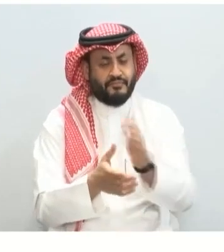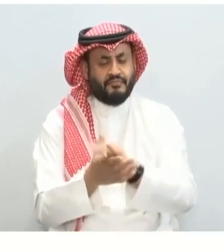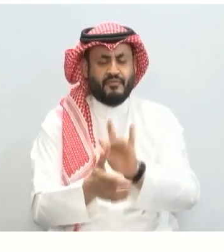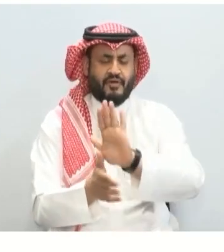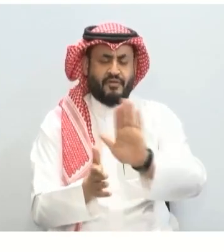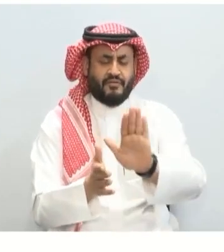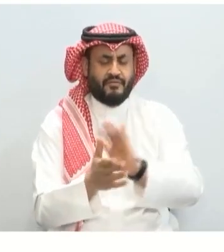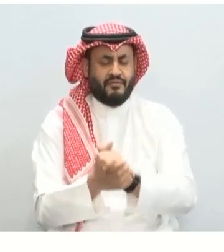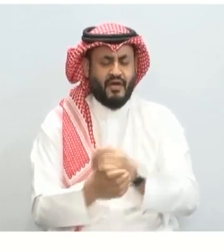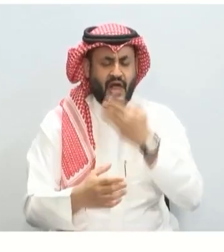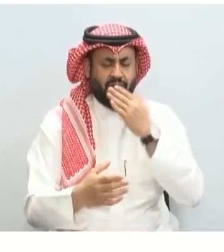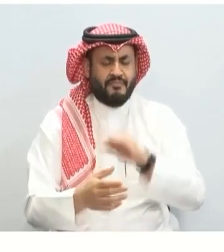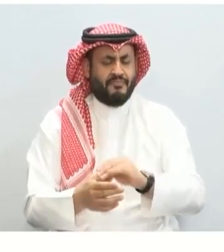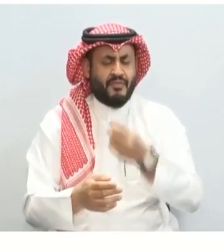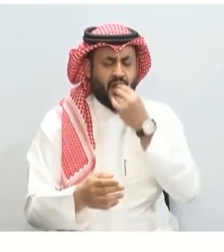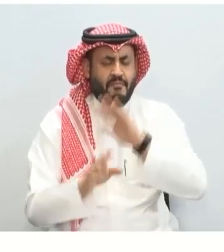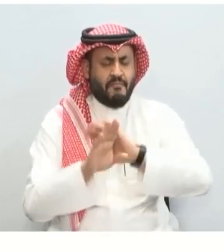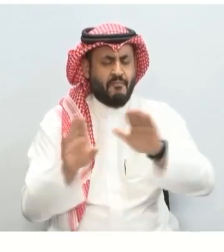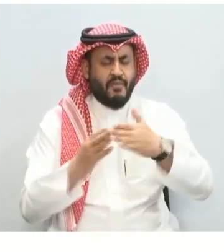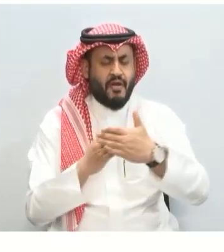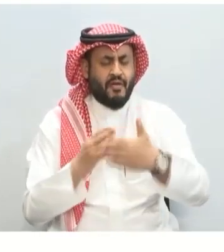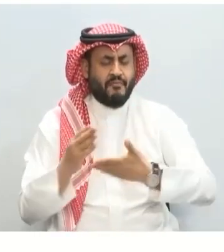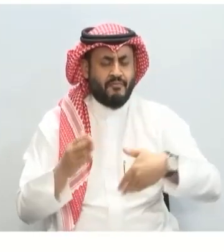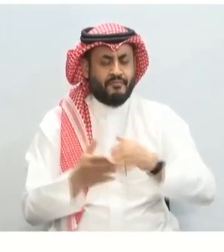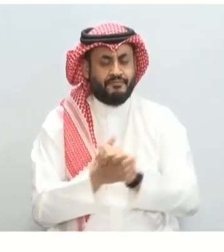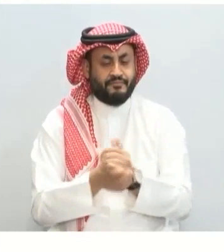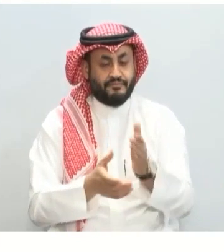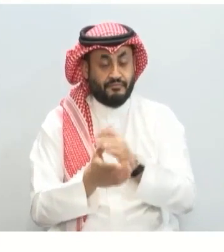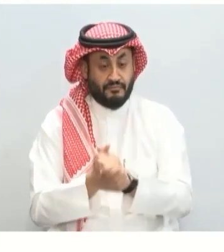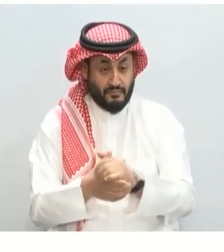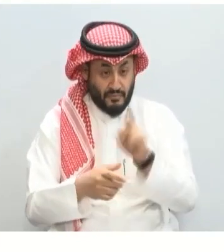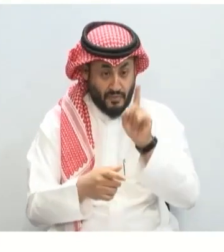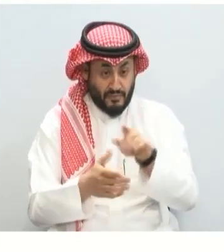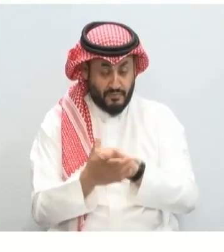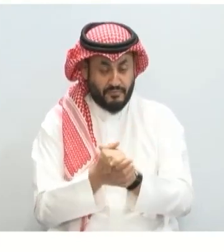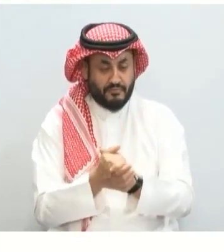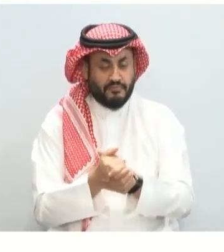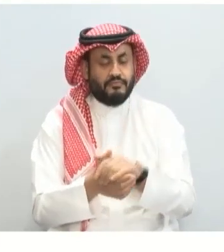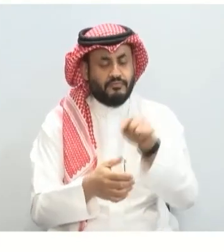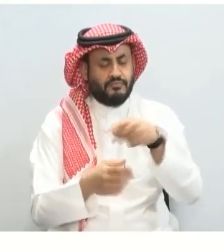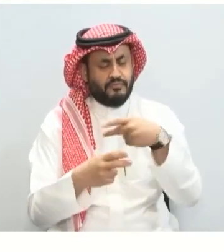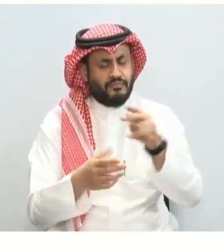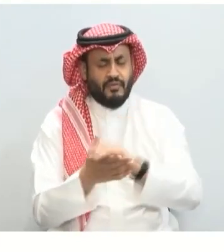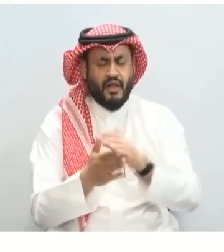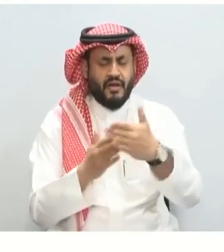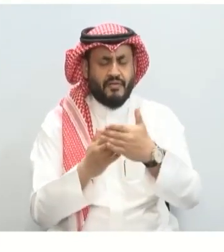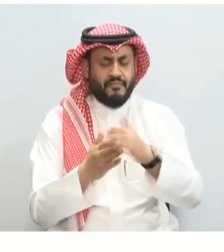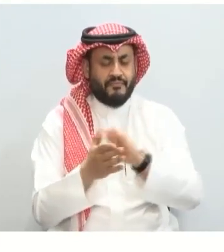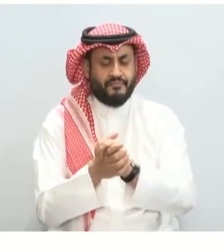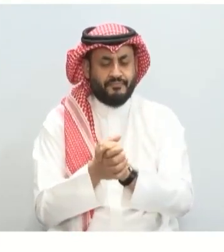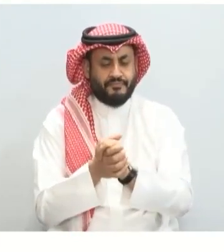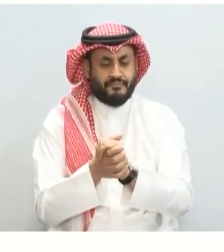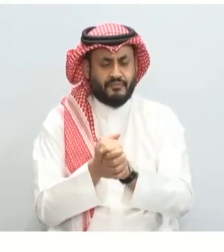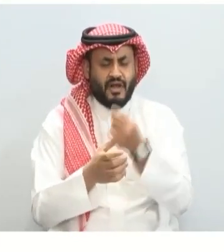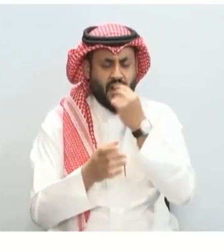no, really, I couldn't possibly eat more. Fadwa, are you sure? Nawal, absolutely, honestly, I